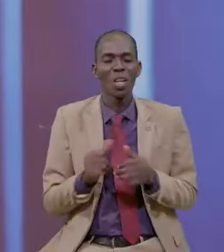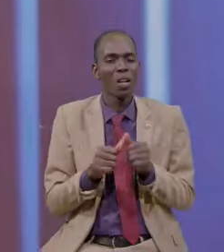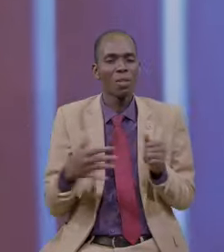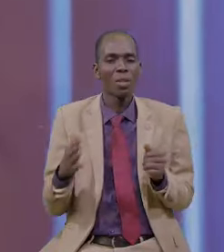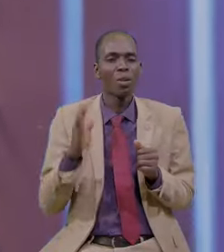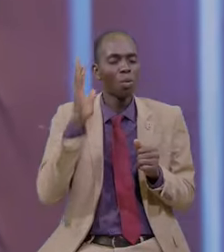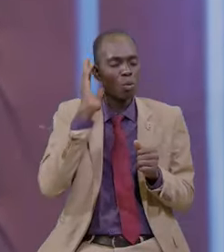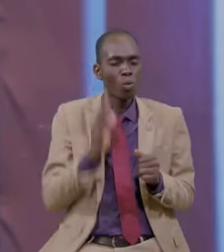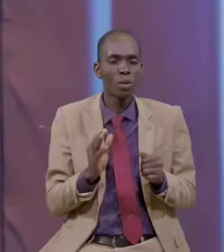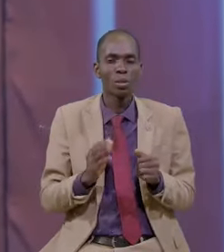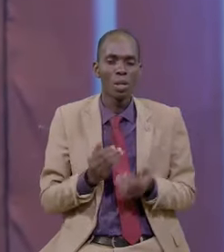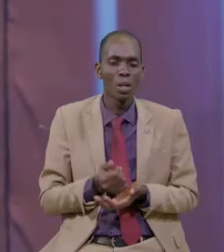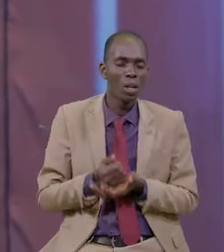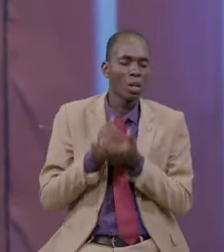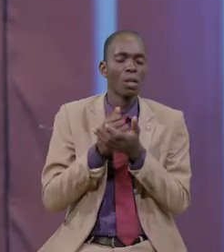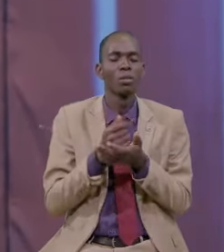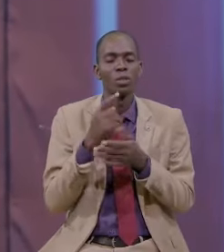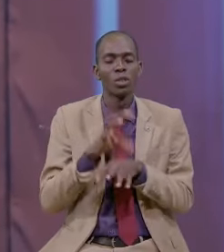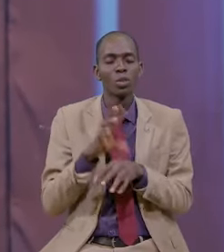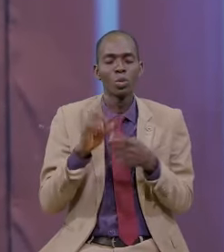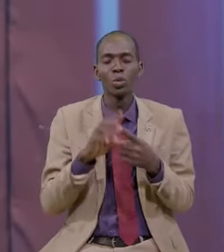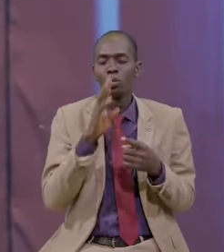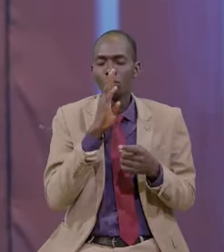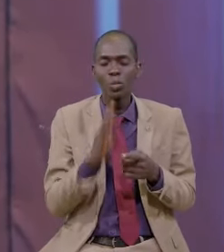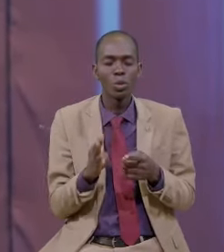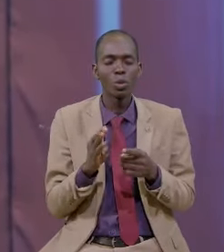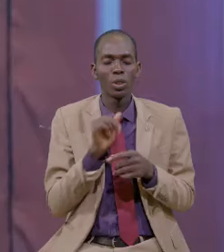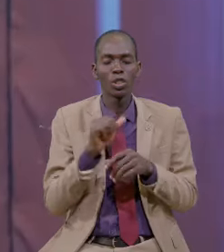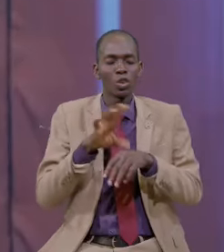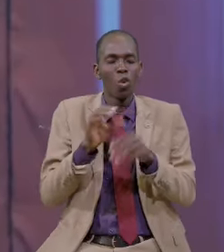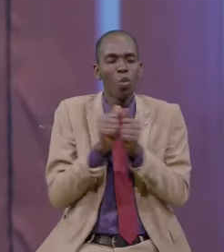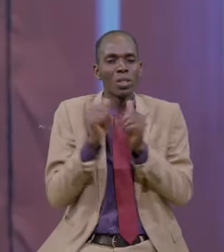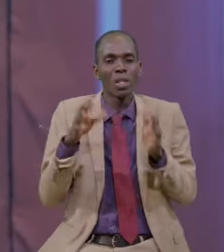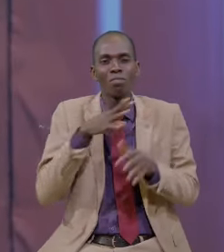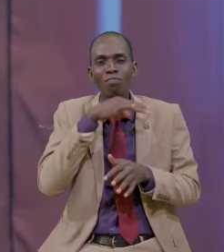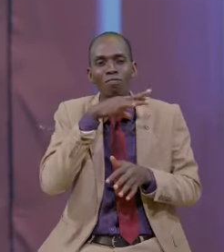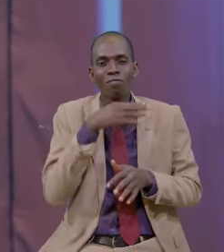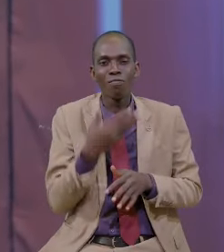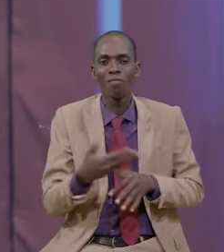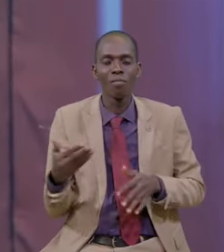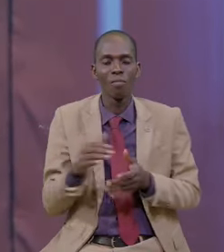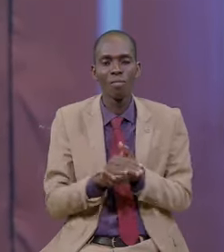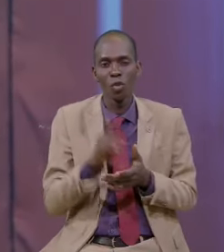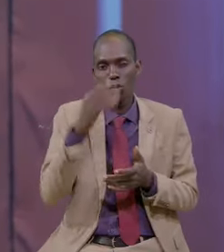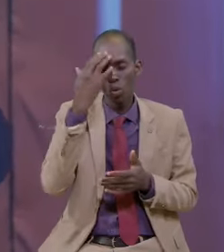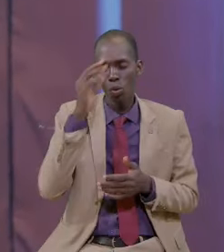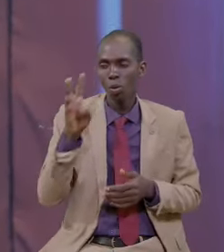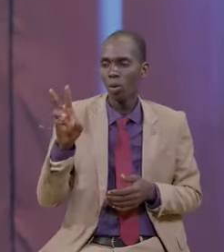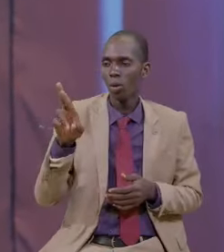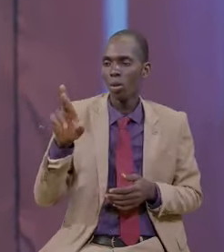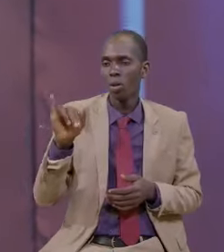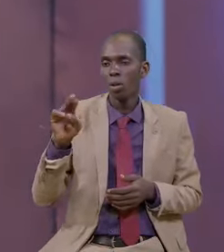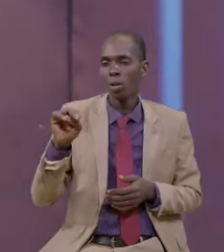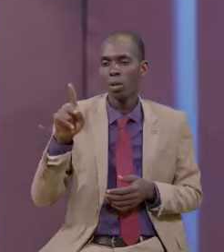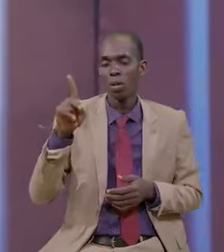a church without spot, without wrinkle. You know wrinkle? When you